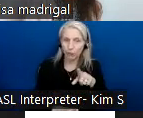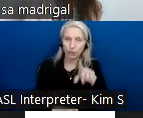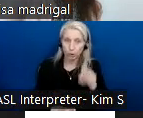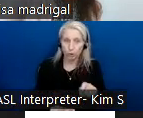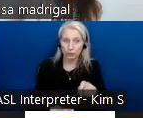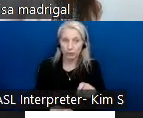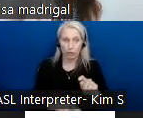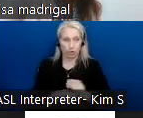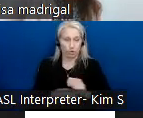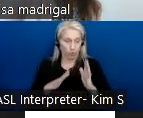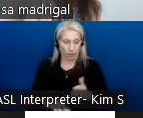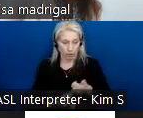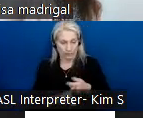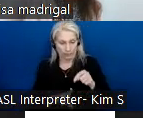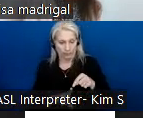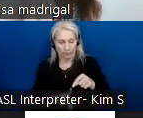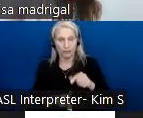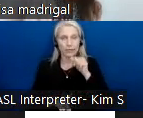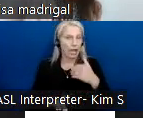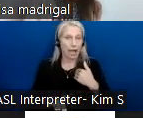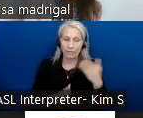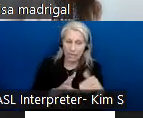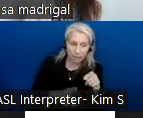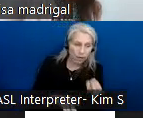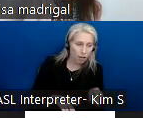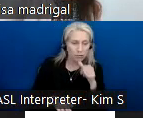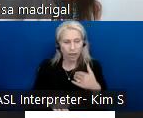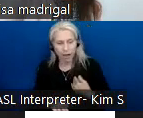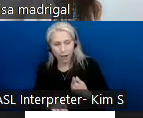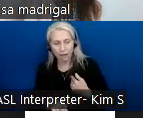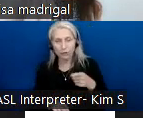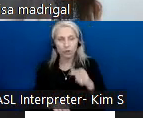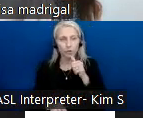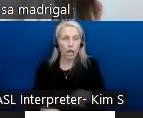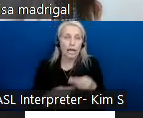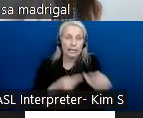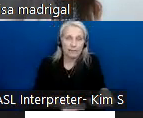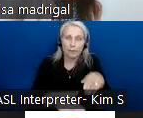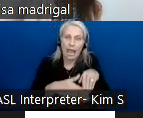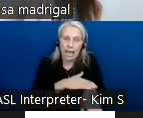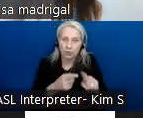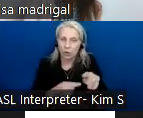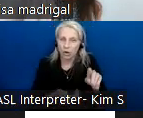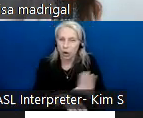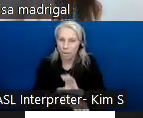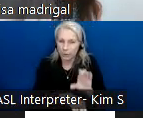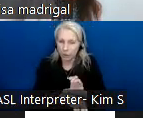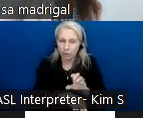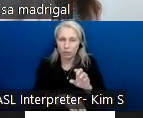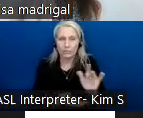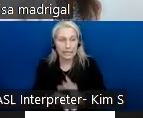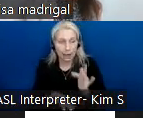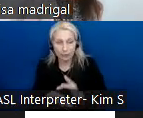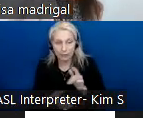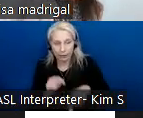as a trainer, they don't have an email address, or you're not actually giving them actual access to a computer or a tablet, that you do upload